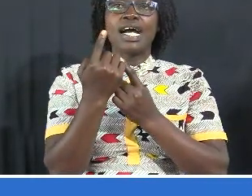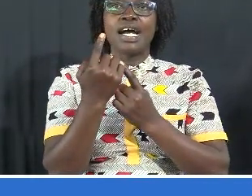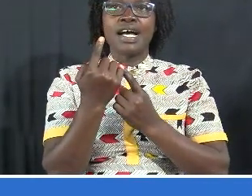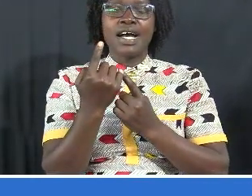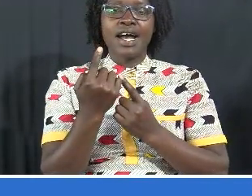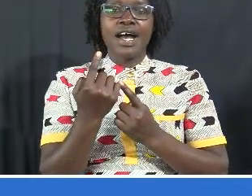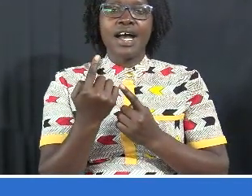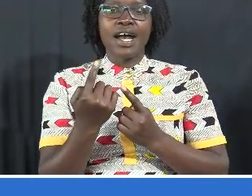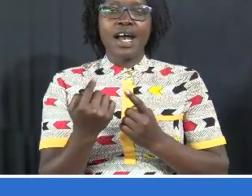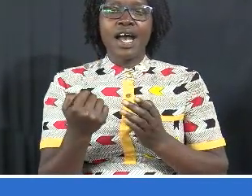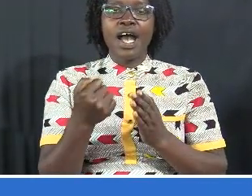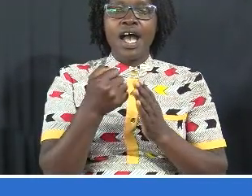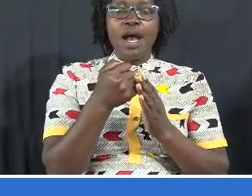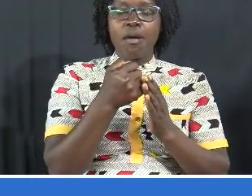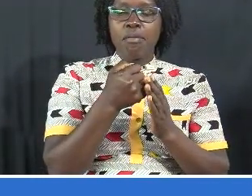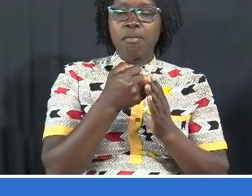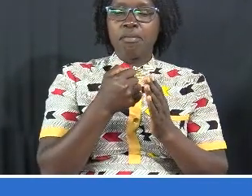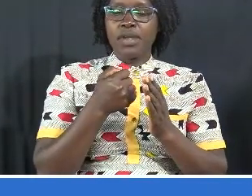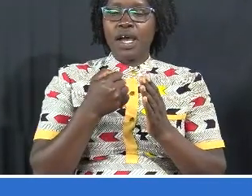Yuaja